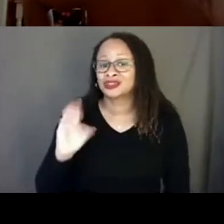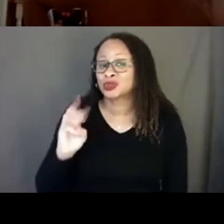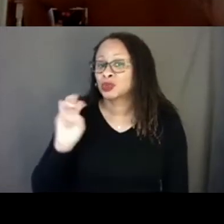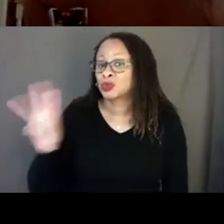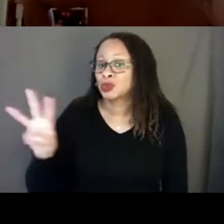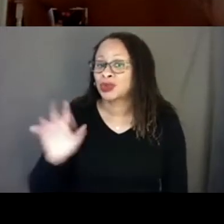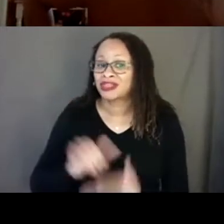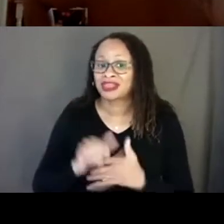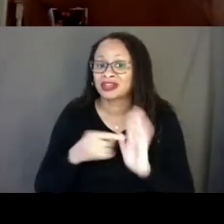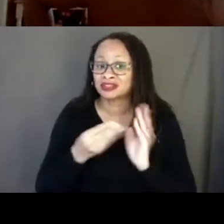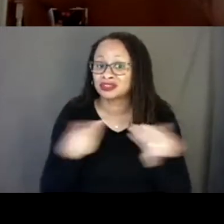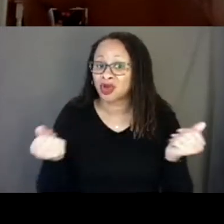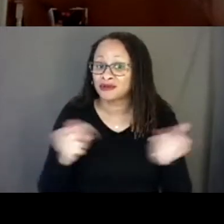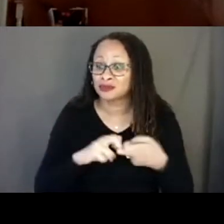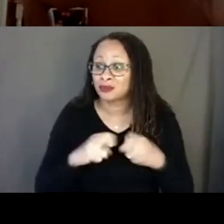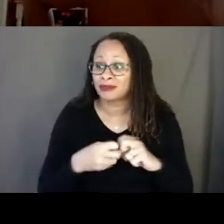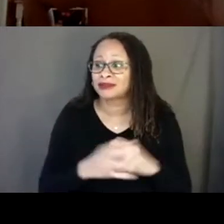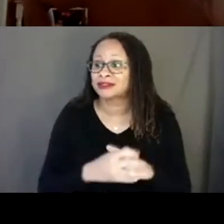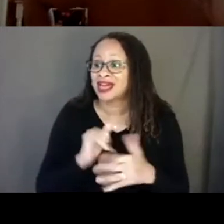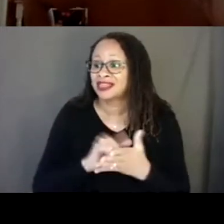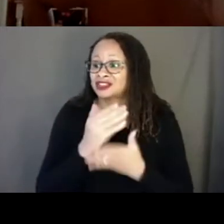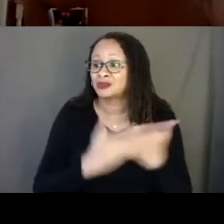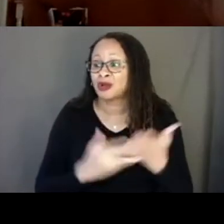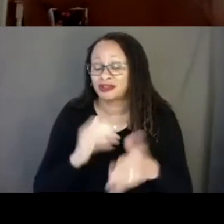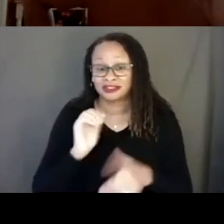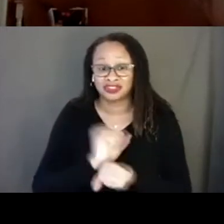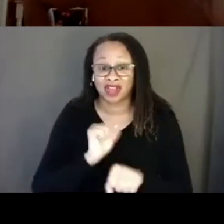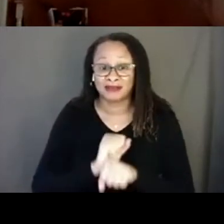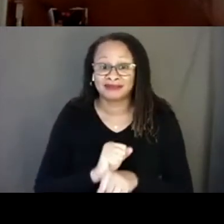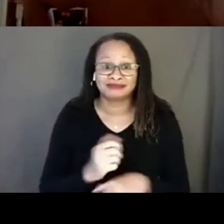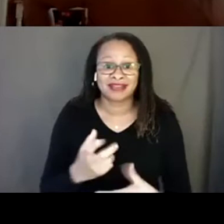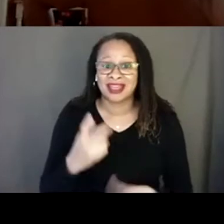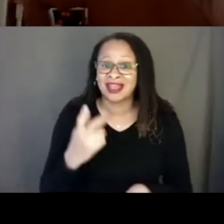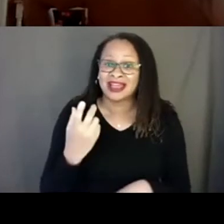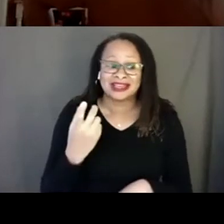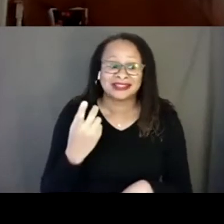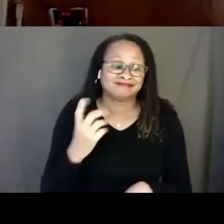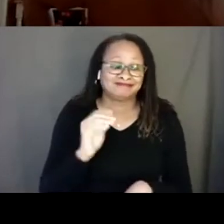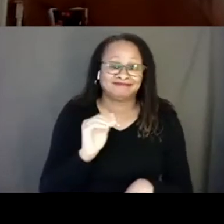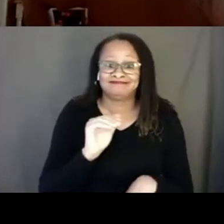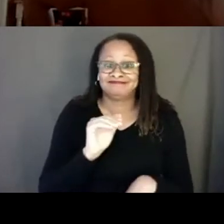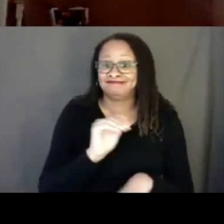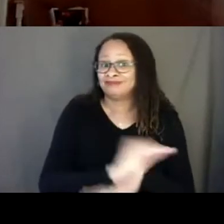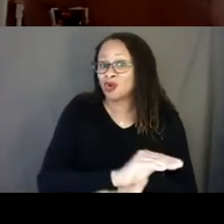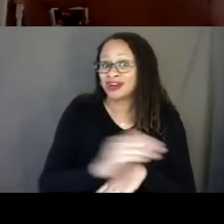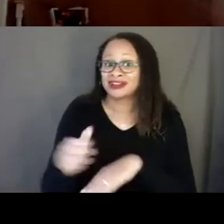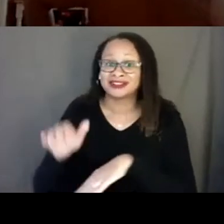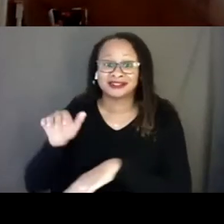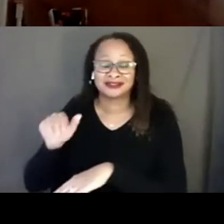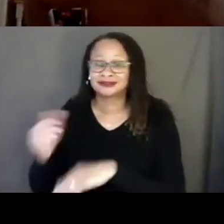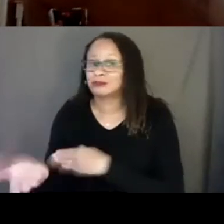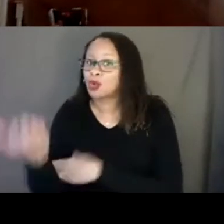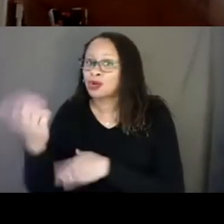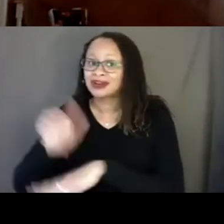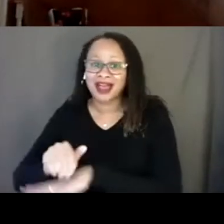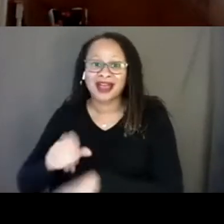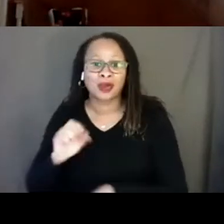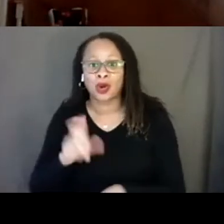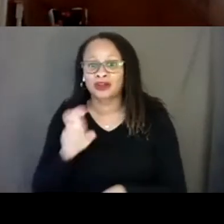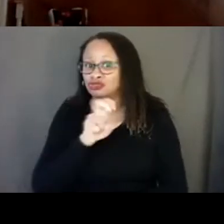That's part of the job. Solves like daytime versus nighttime challenges or transportation challenges or builds, you